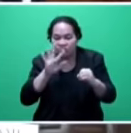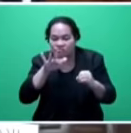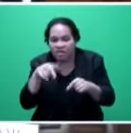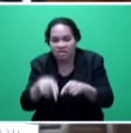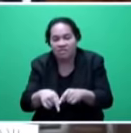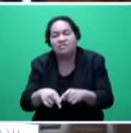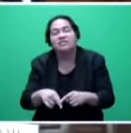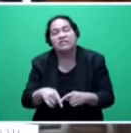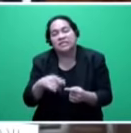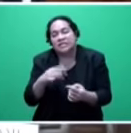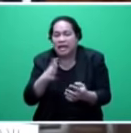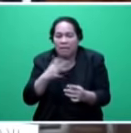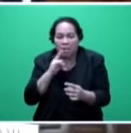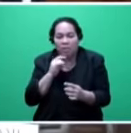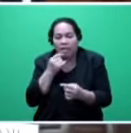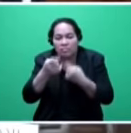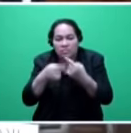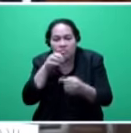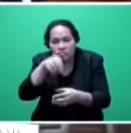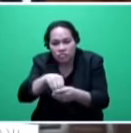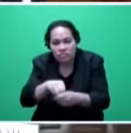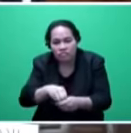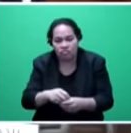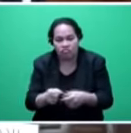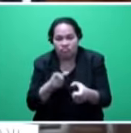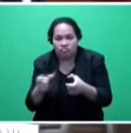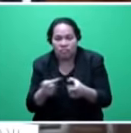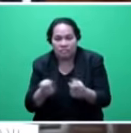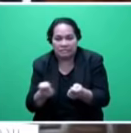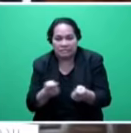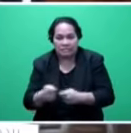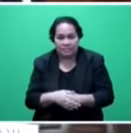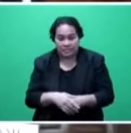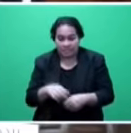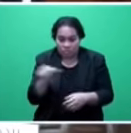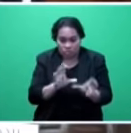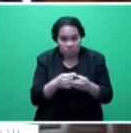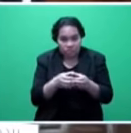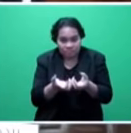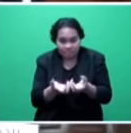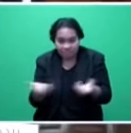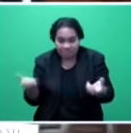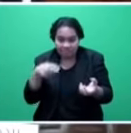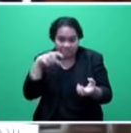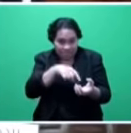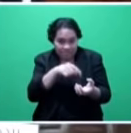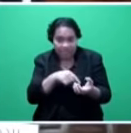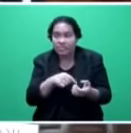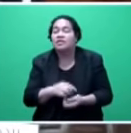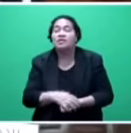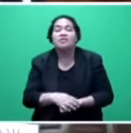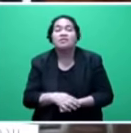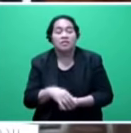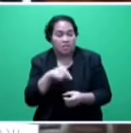place, particularly in independent institutions. Based on the June release on performance of key